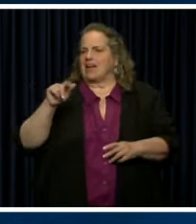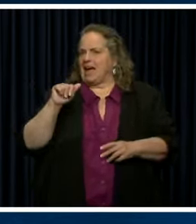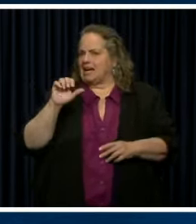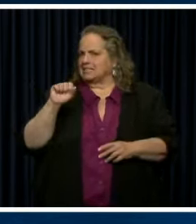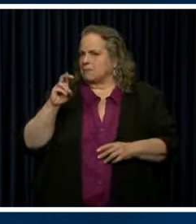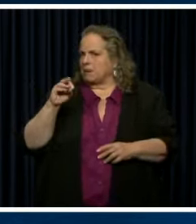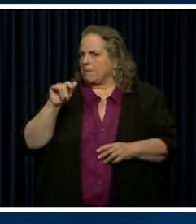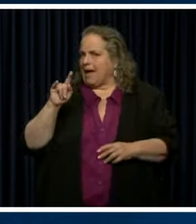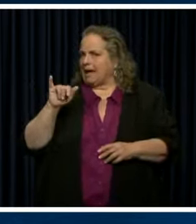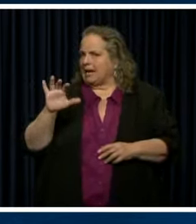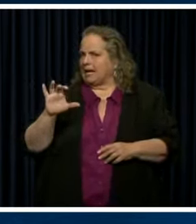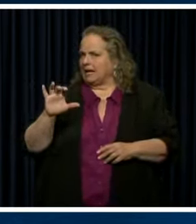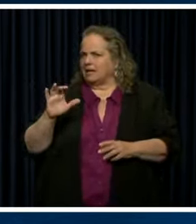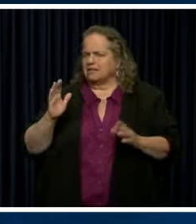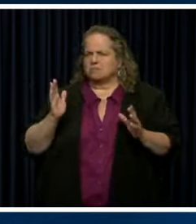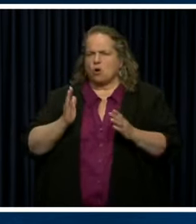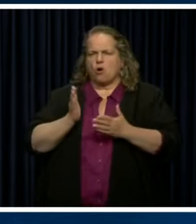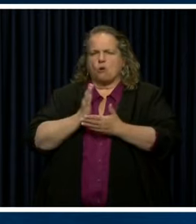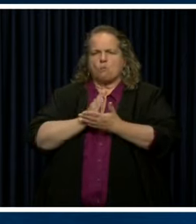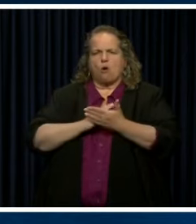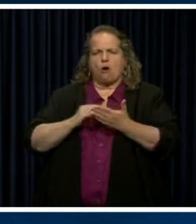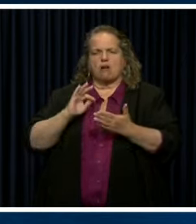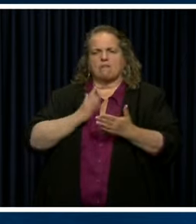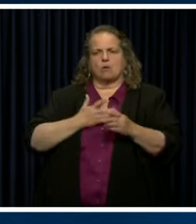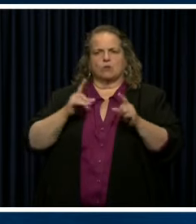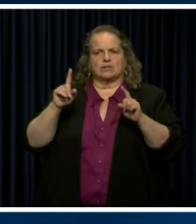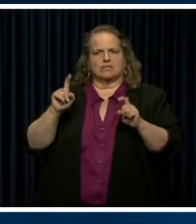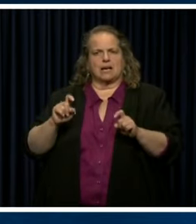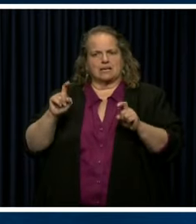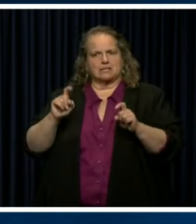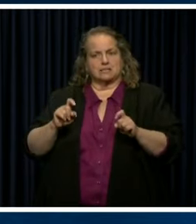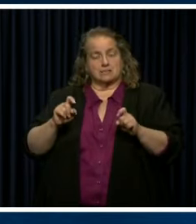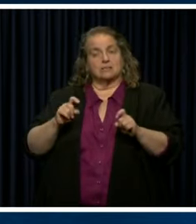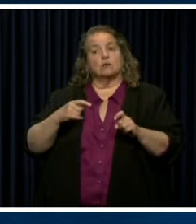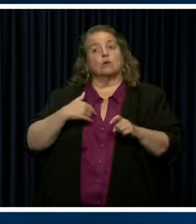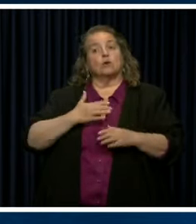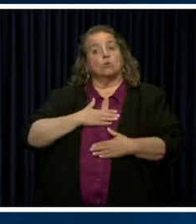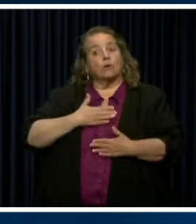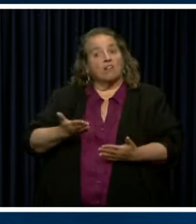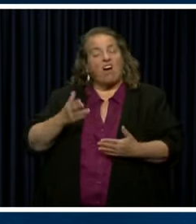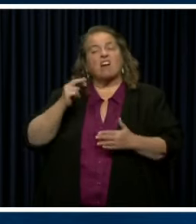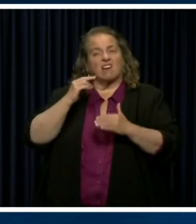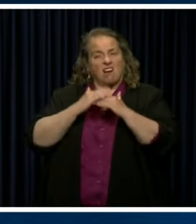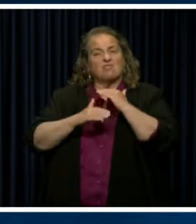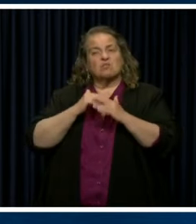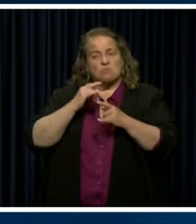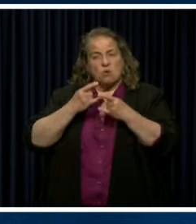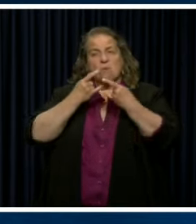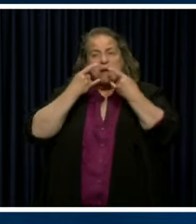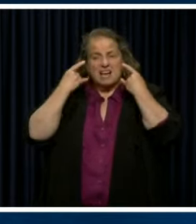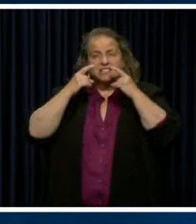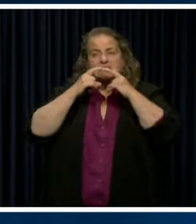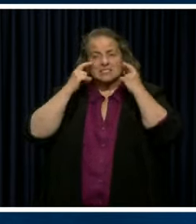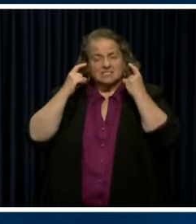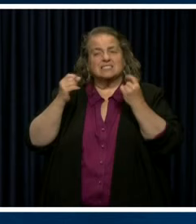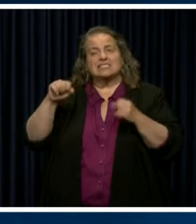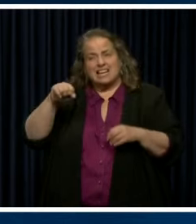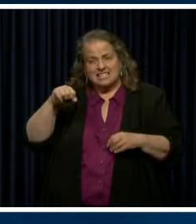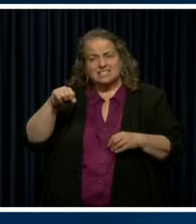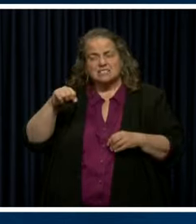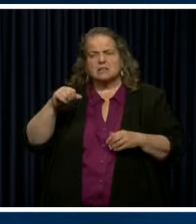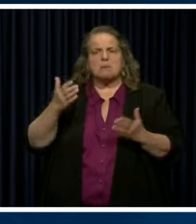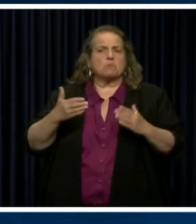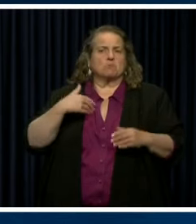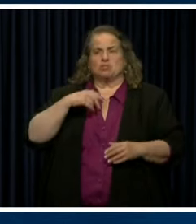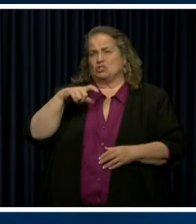asymptomatic. Just a small part of our test of humanity. Are we willing to do something uncomfortable? Something that maybe we don't think we should